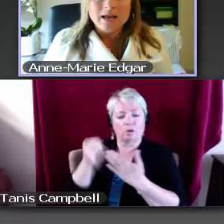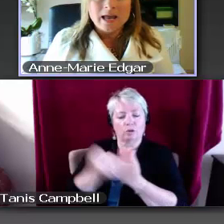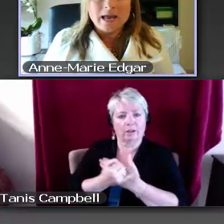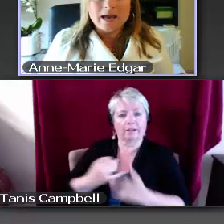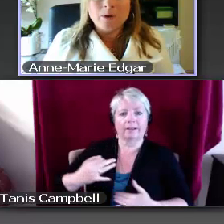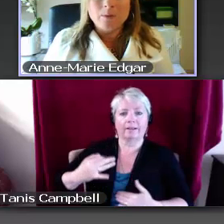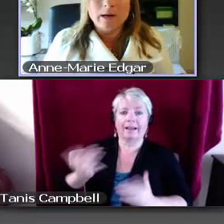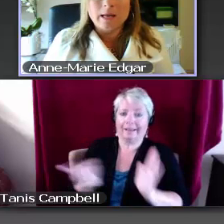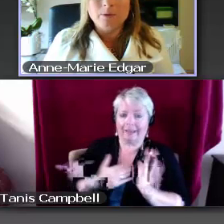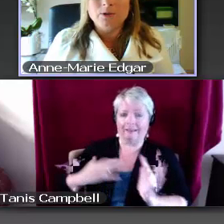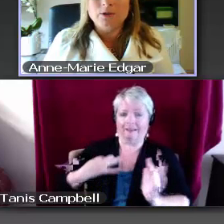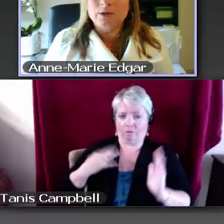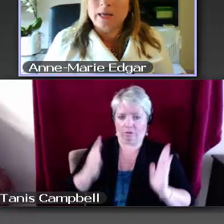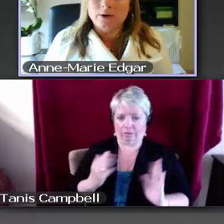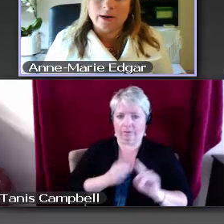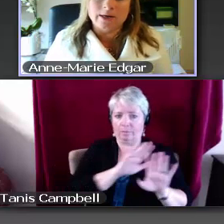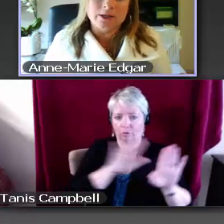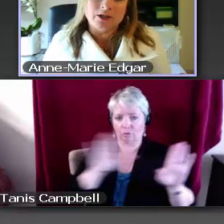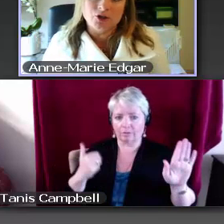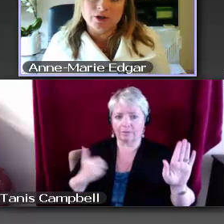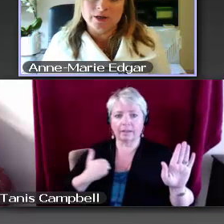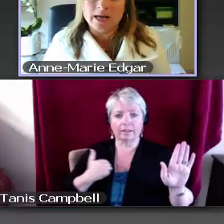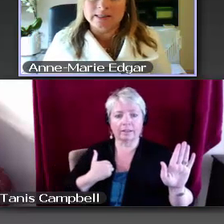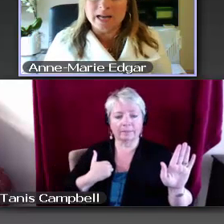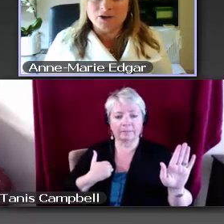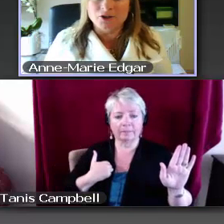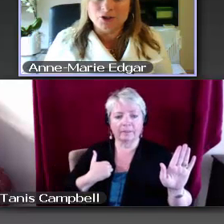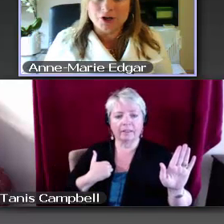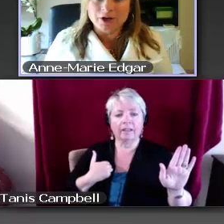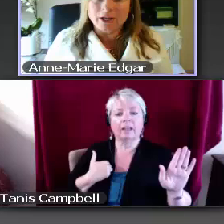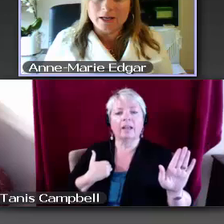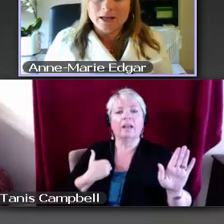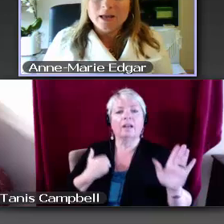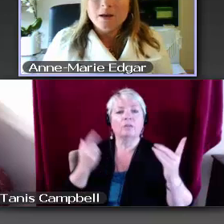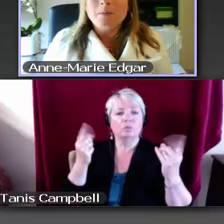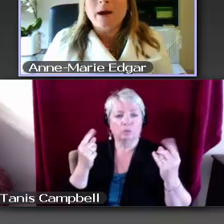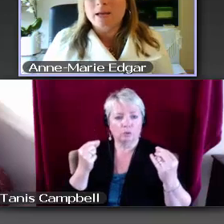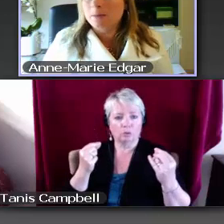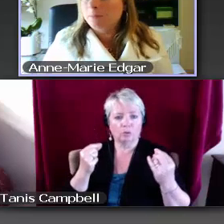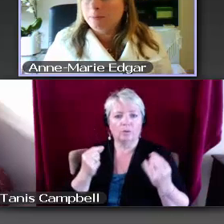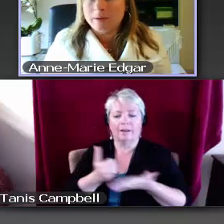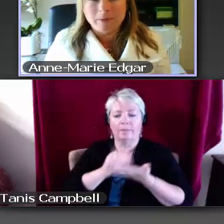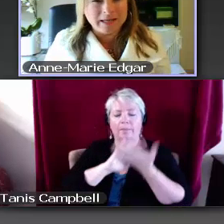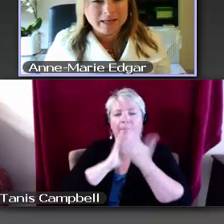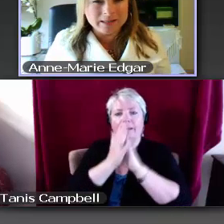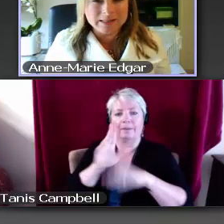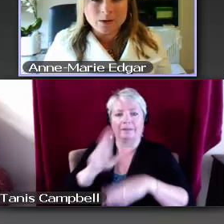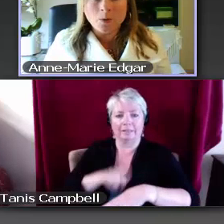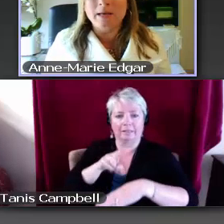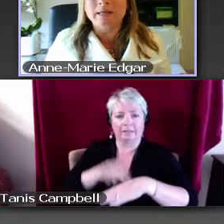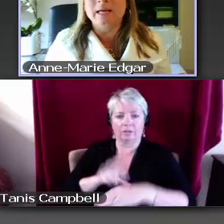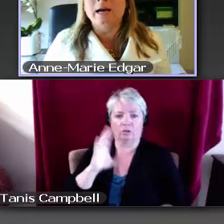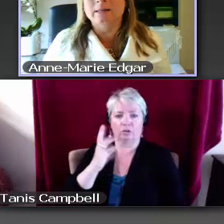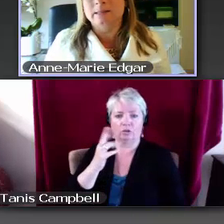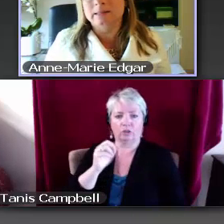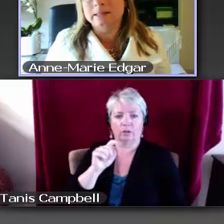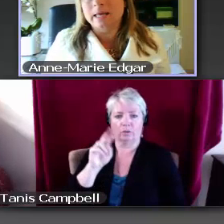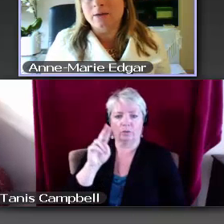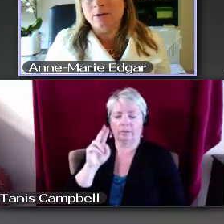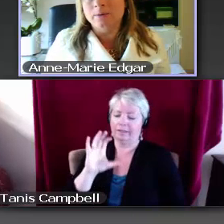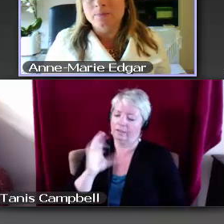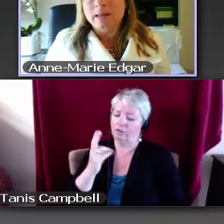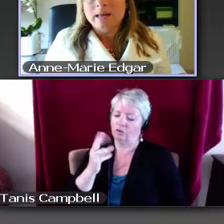Canada, and we were able to gain accreditation as a national charity by completing so many